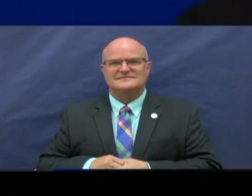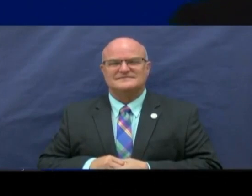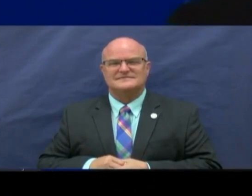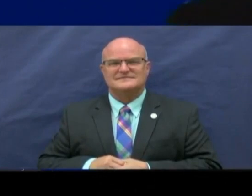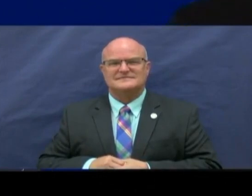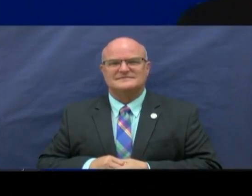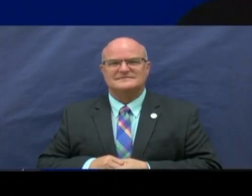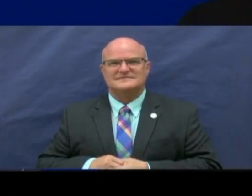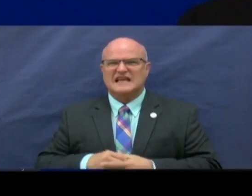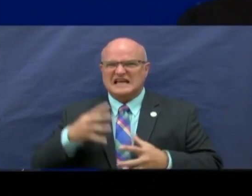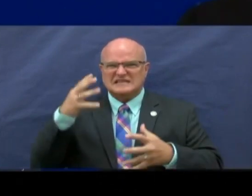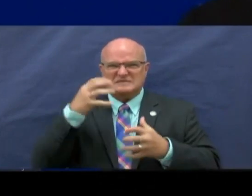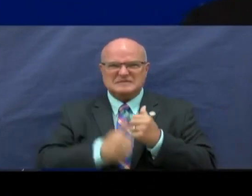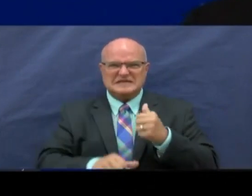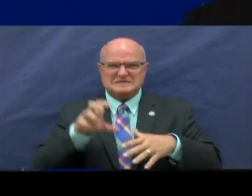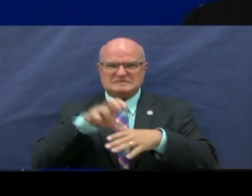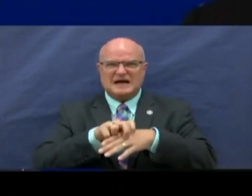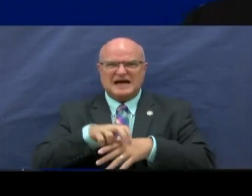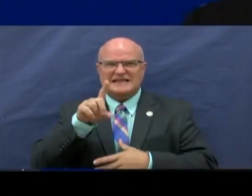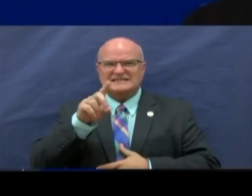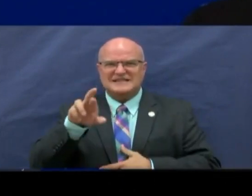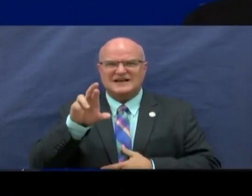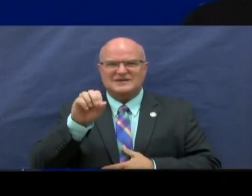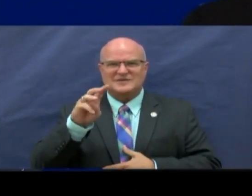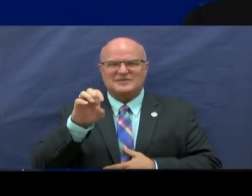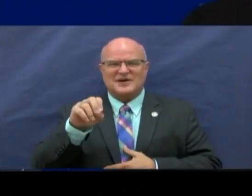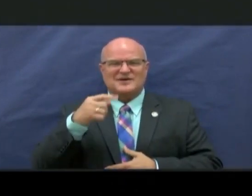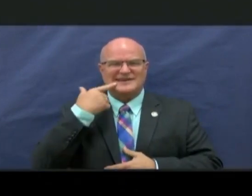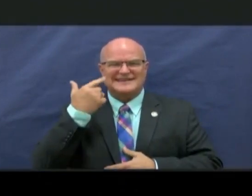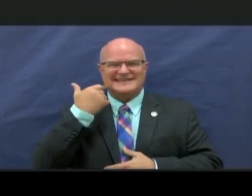That's a pretty mean bite you've got there, Dr. Romero.